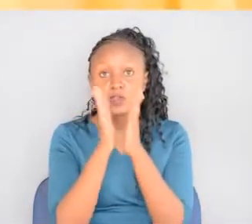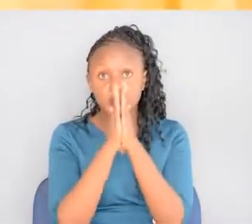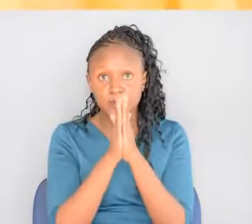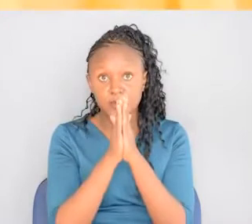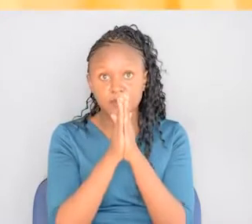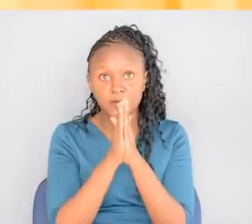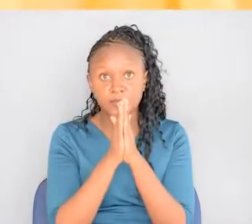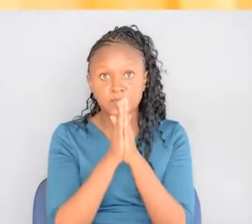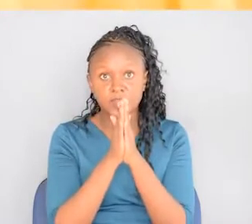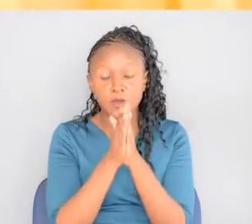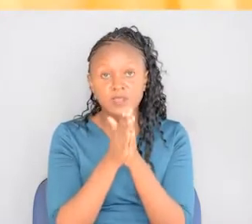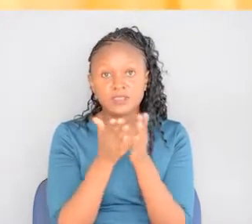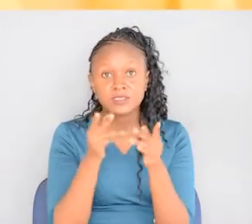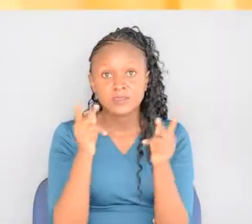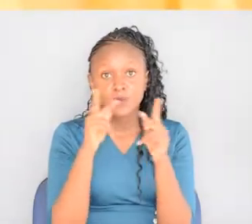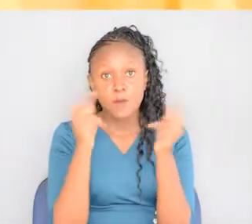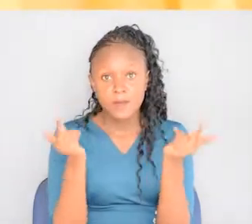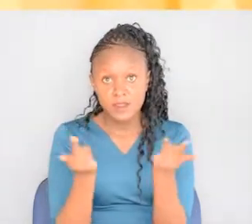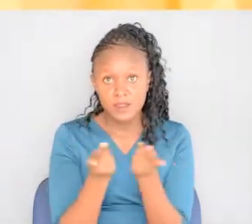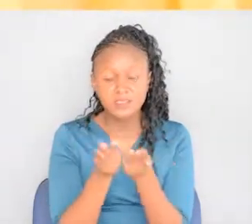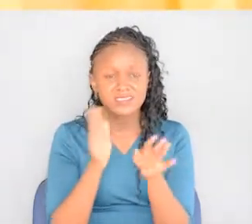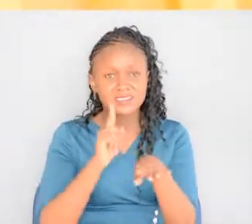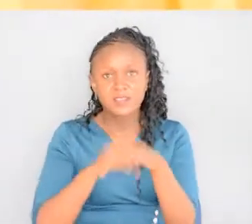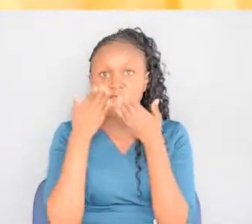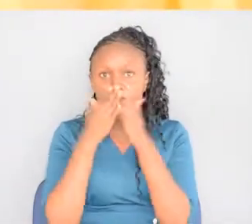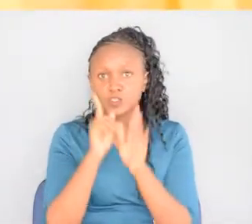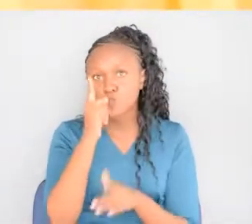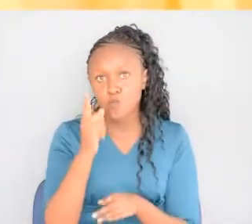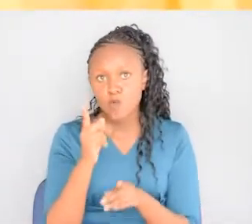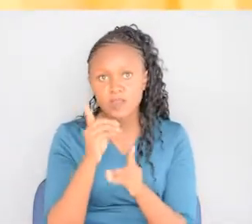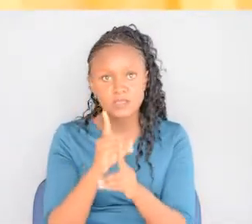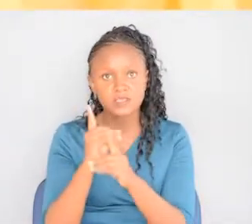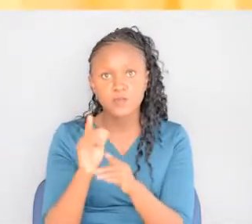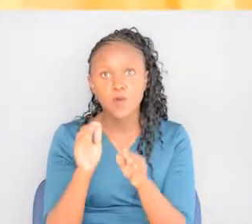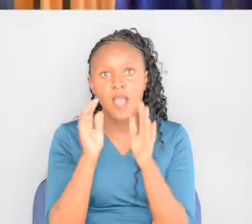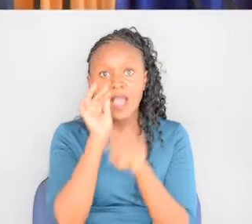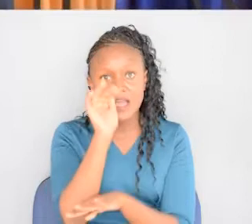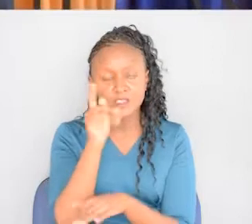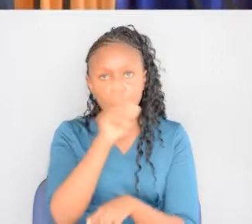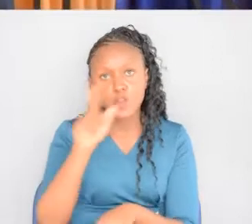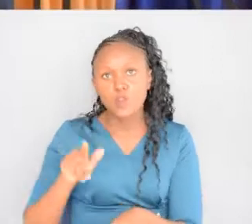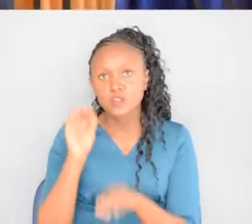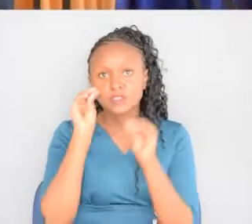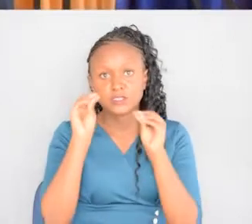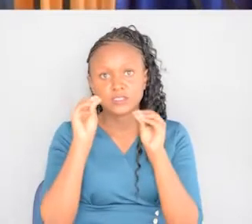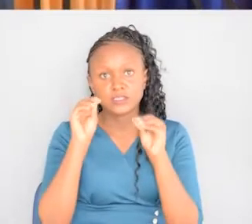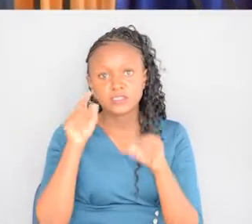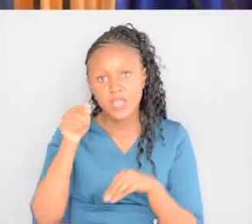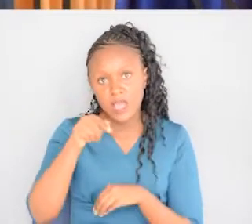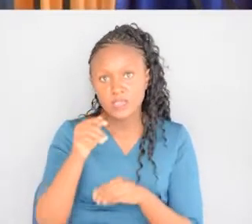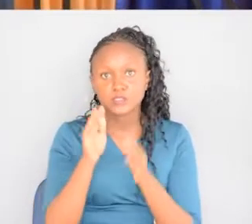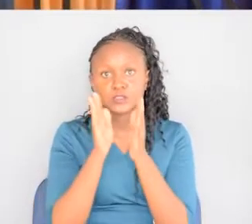praying in a certain place, and when he finished, one of the disciples said to him, 'Lord, teach us to